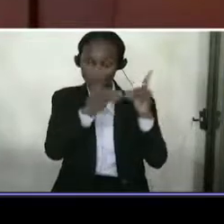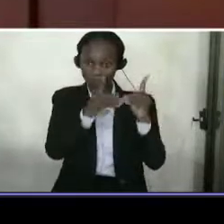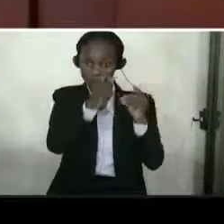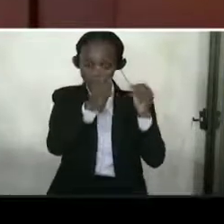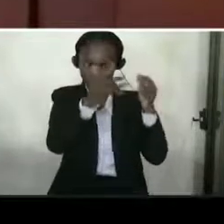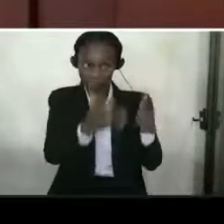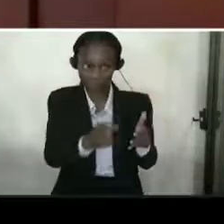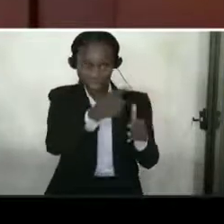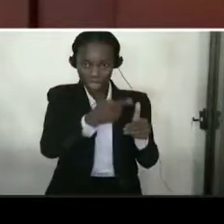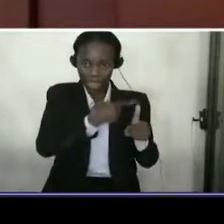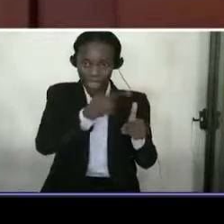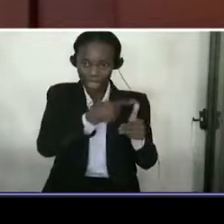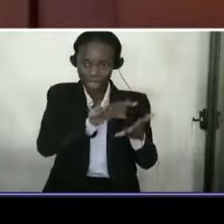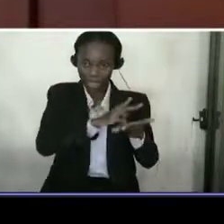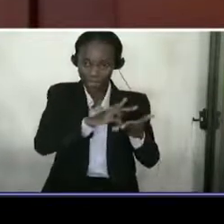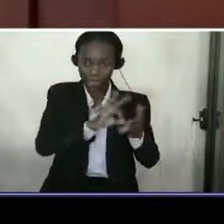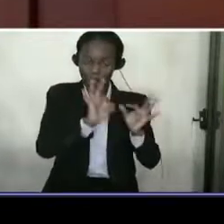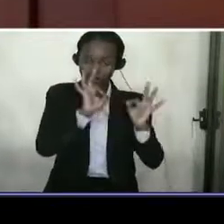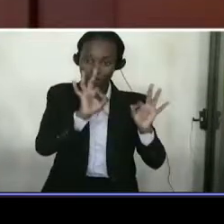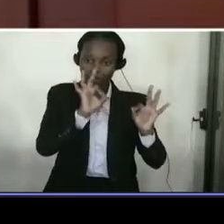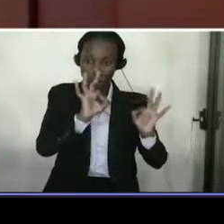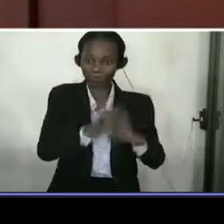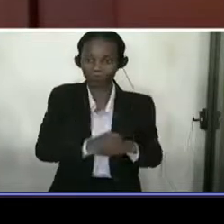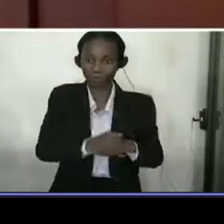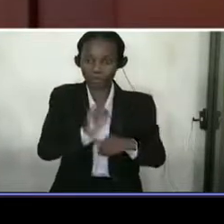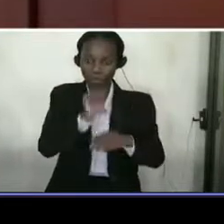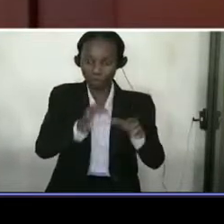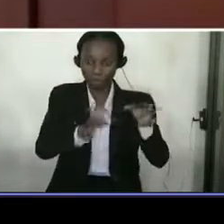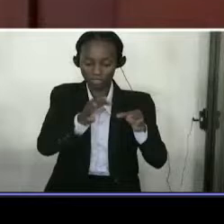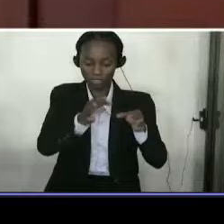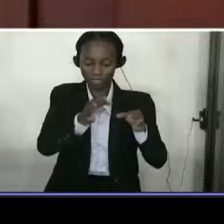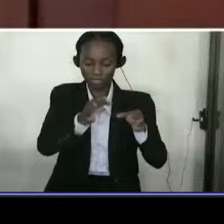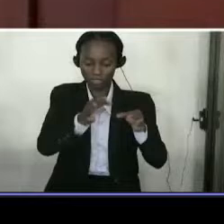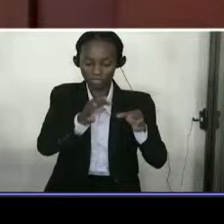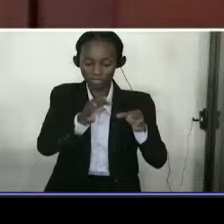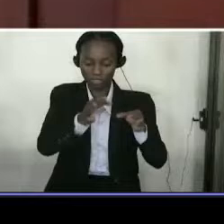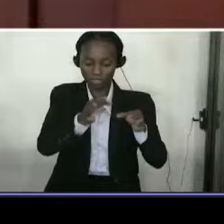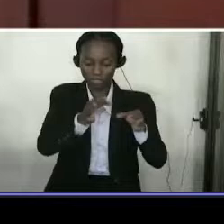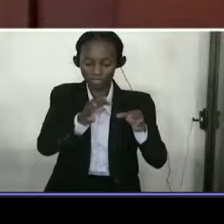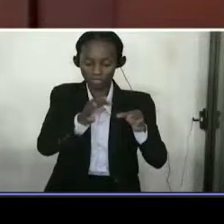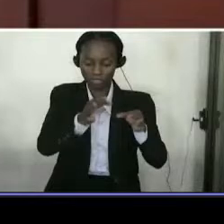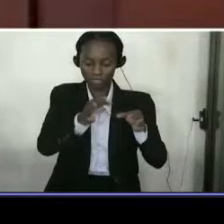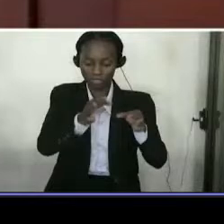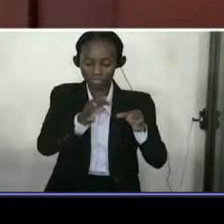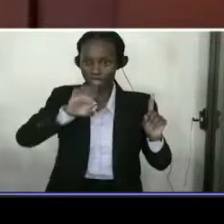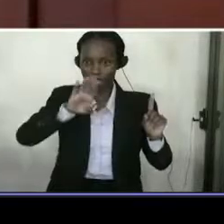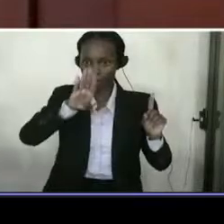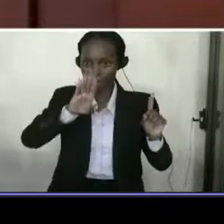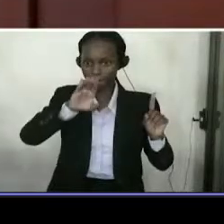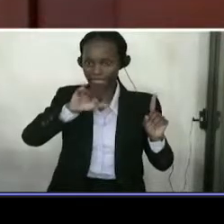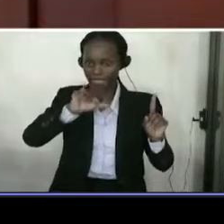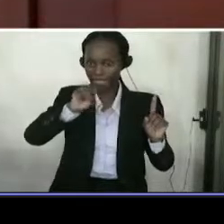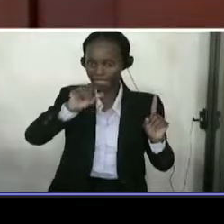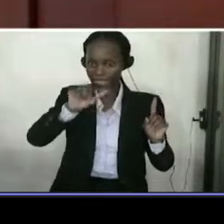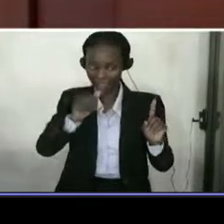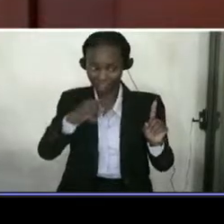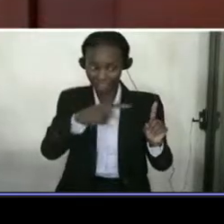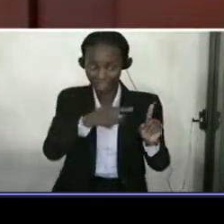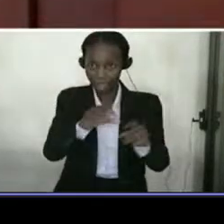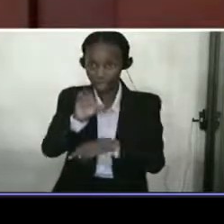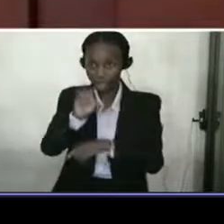leadership. It is under your political leadership, Cebisa Ndunankulu, that the OTP has received the clean